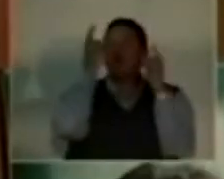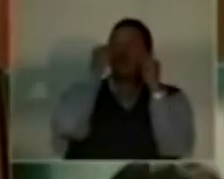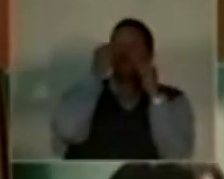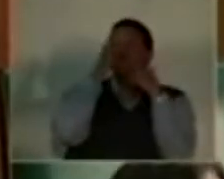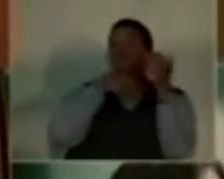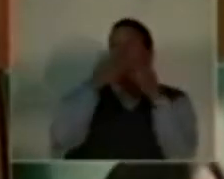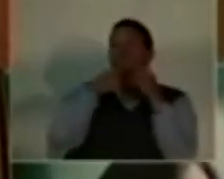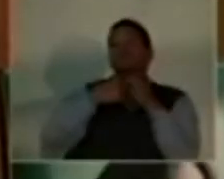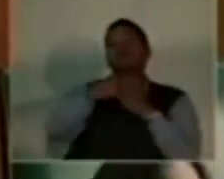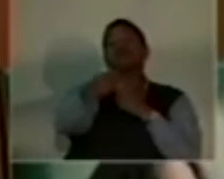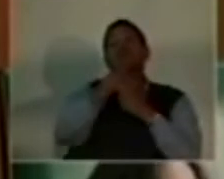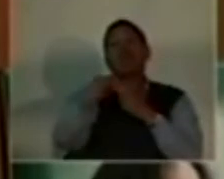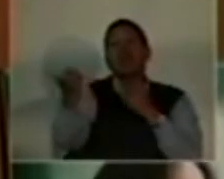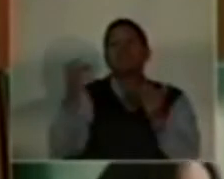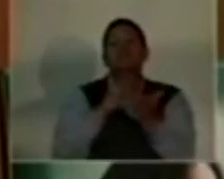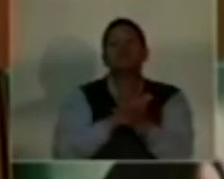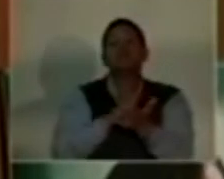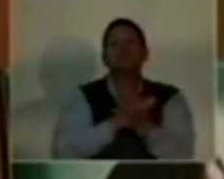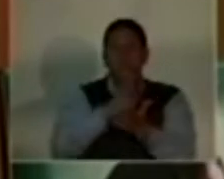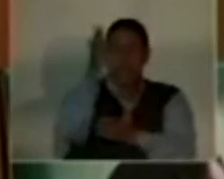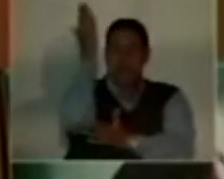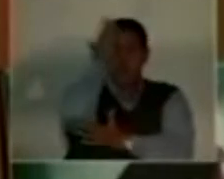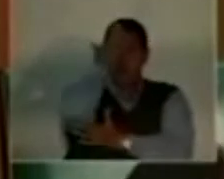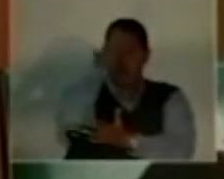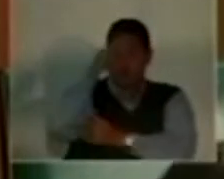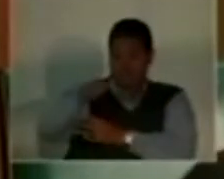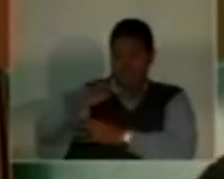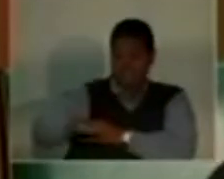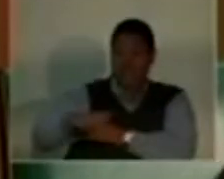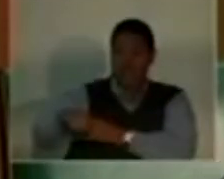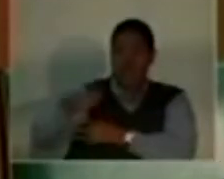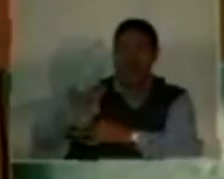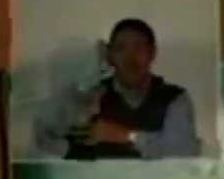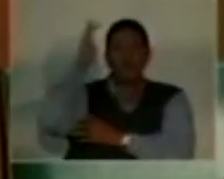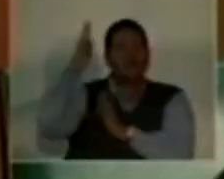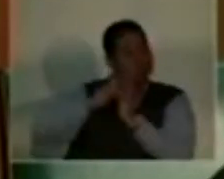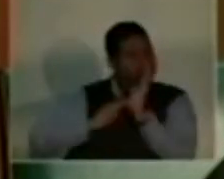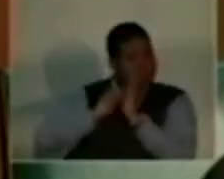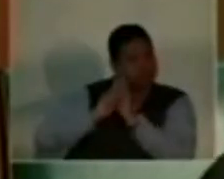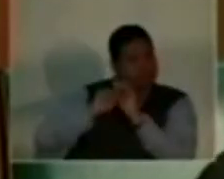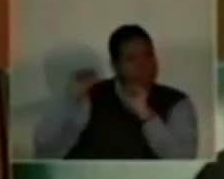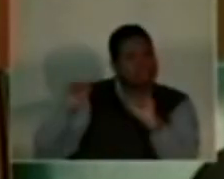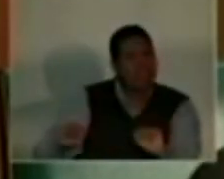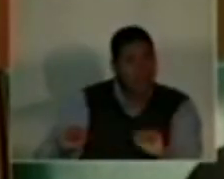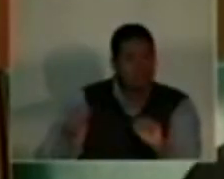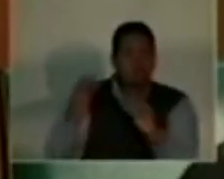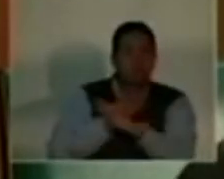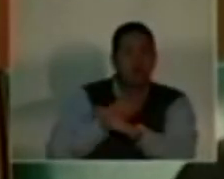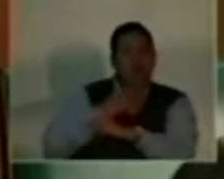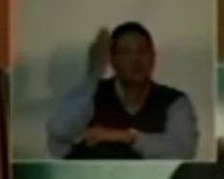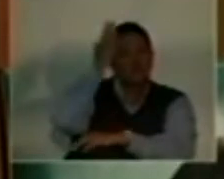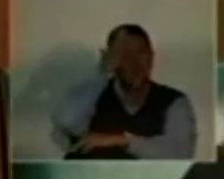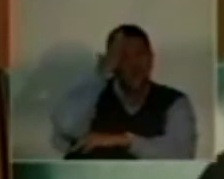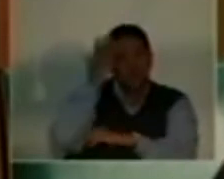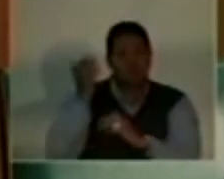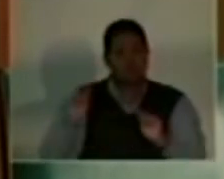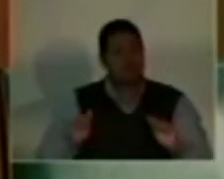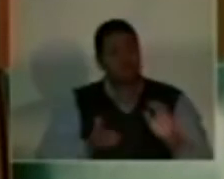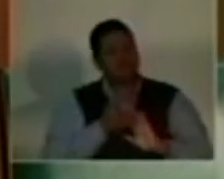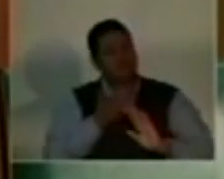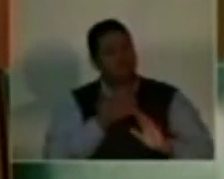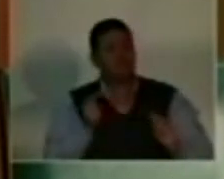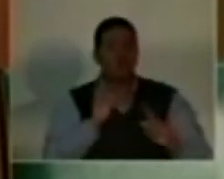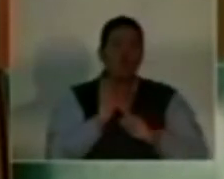school, and know that their child will be literate, numerate, articulate,